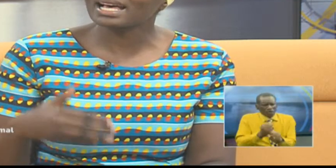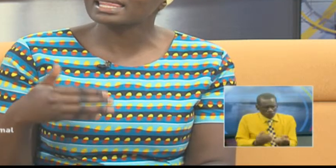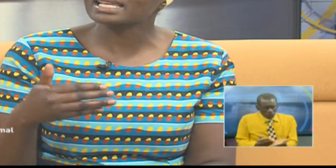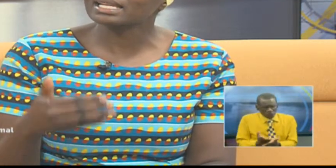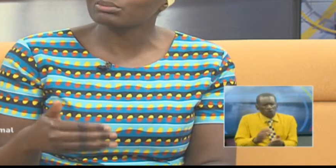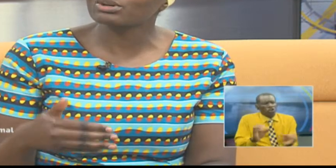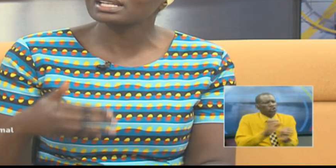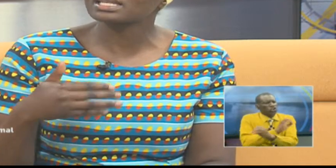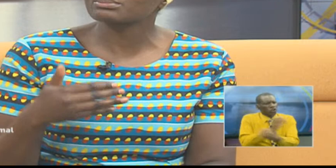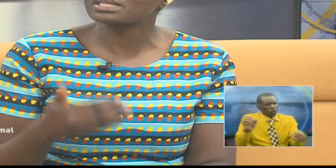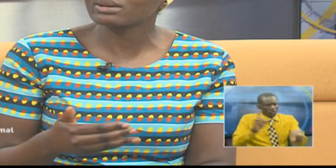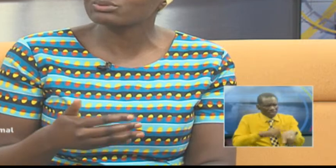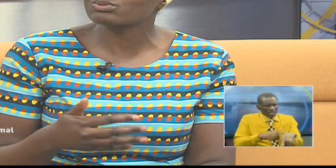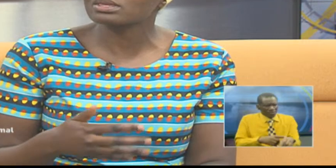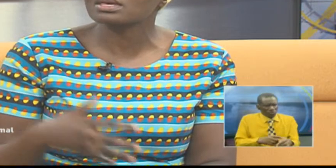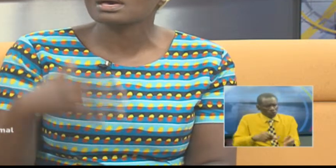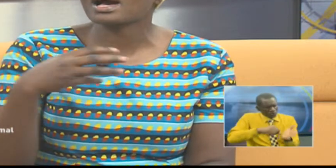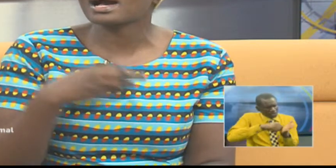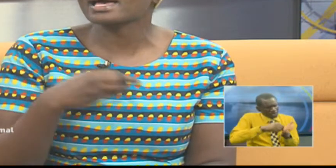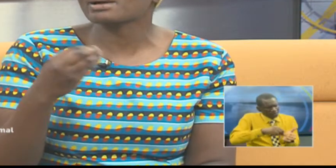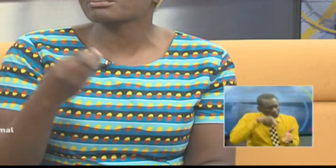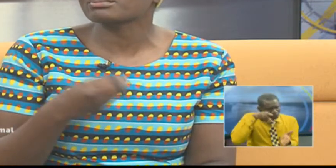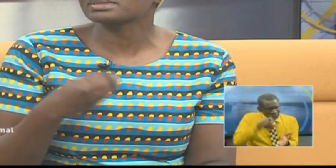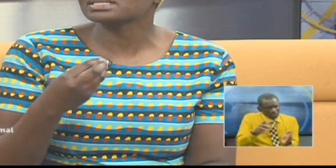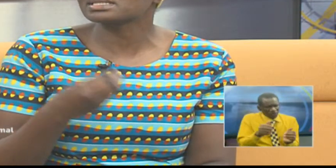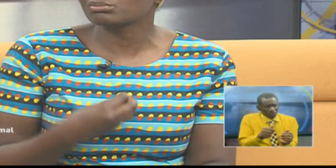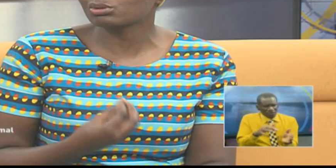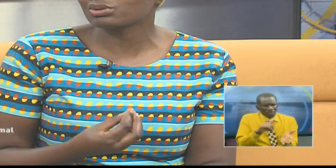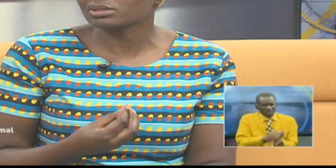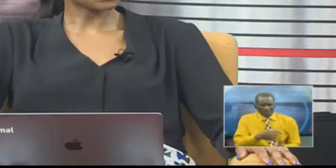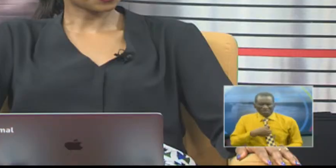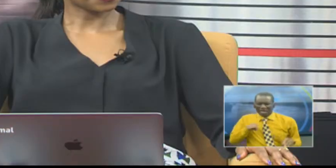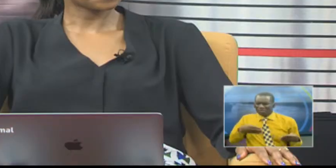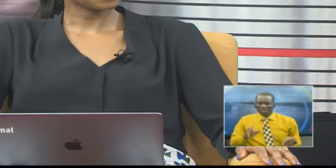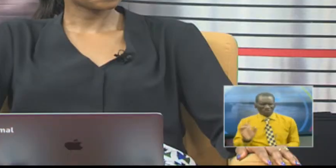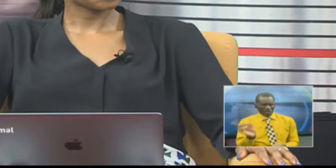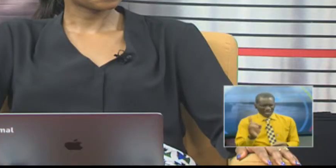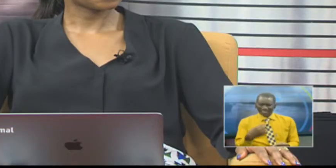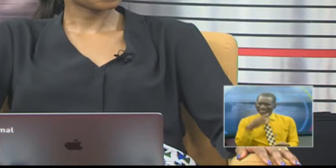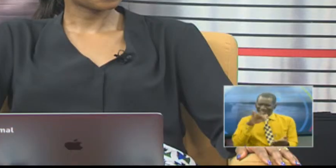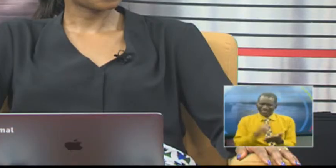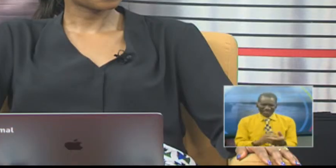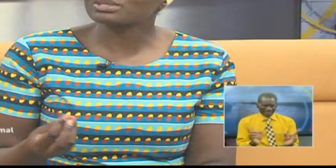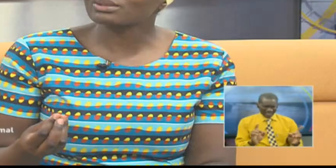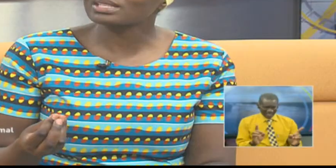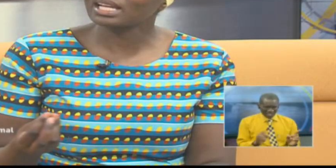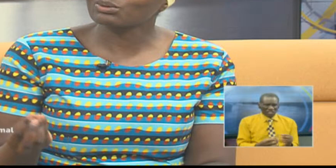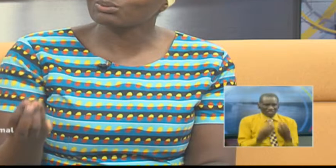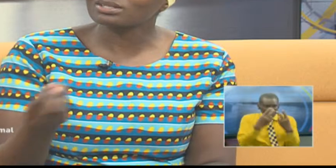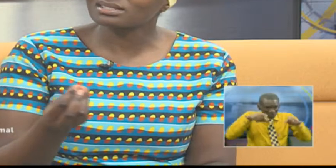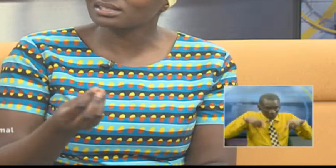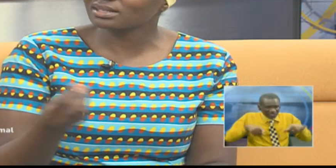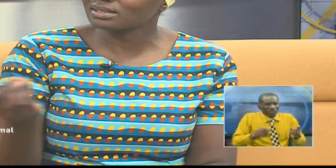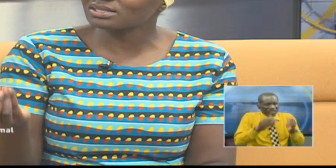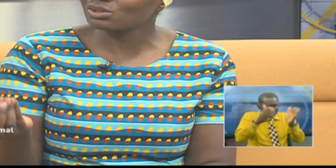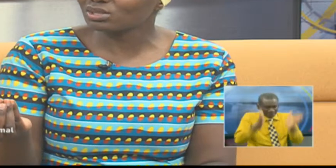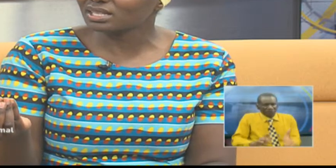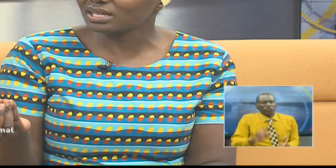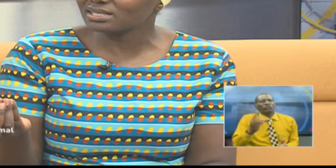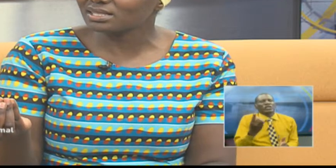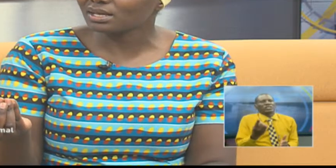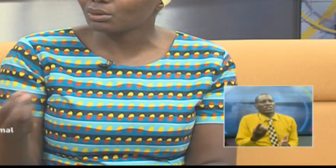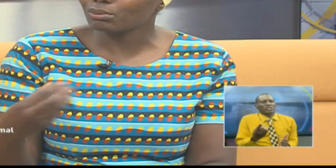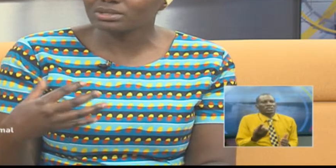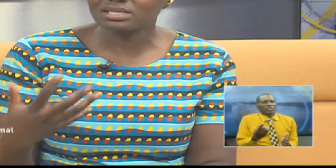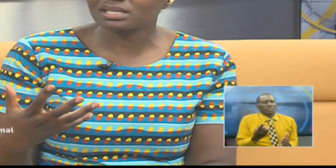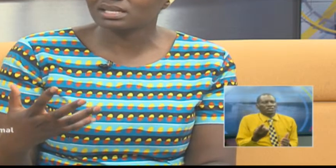point are they labeling themselves with, I am disabled. So that they can see themselves. I like what is she called